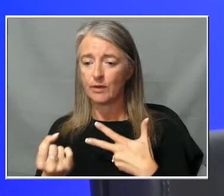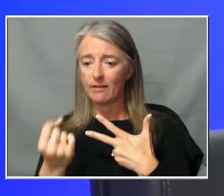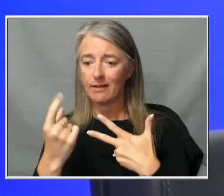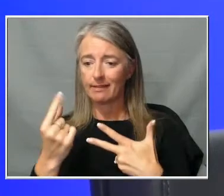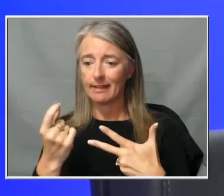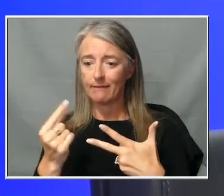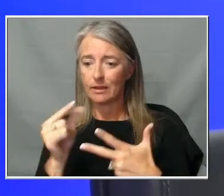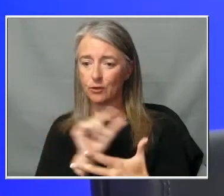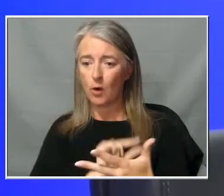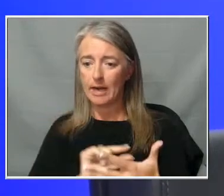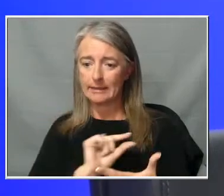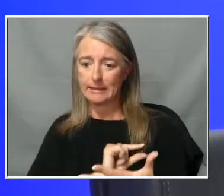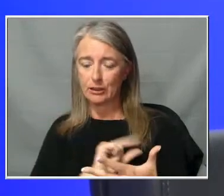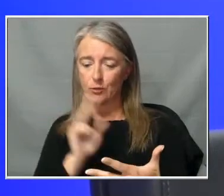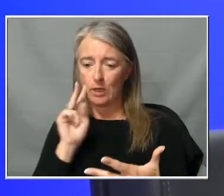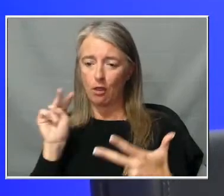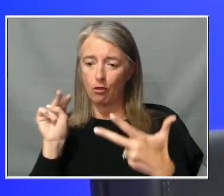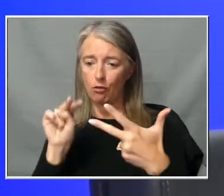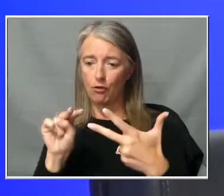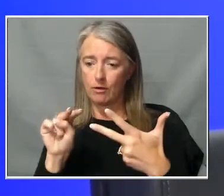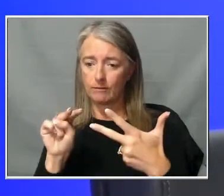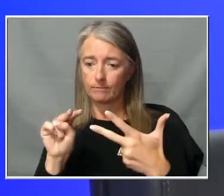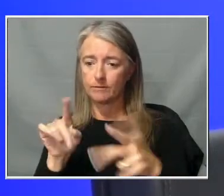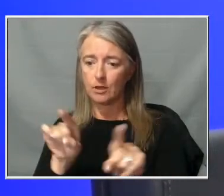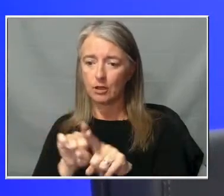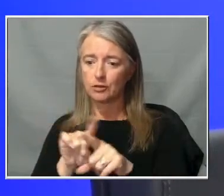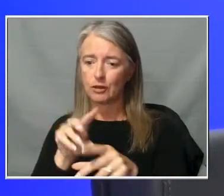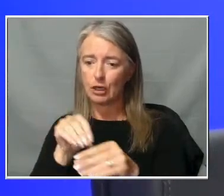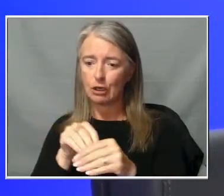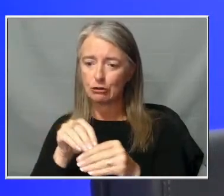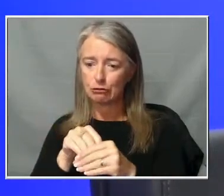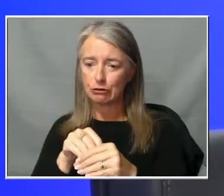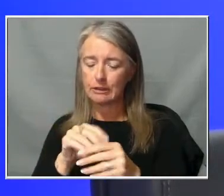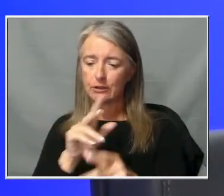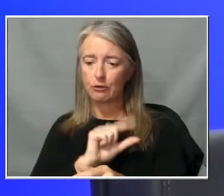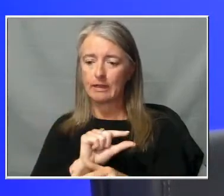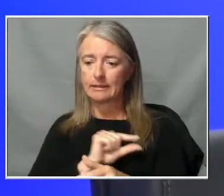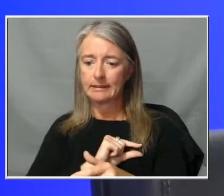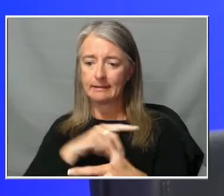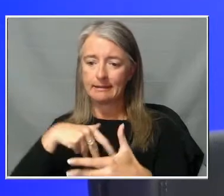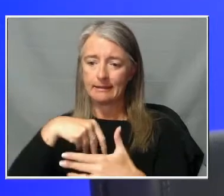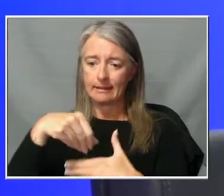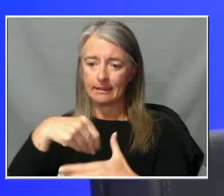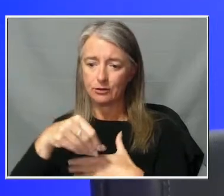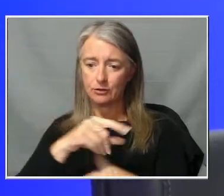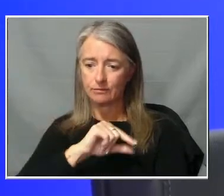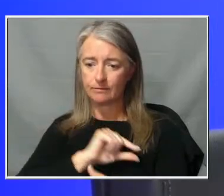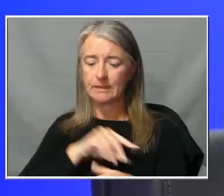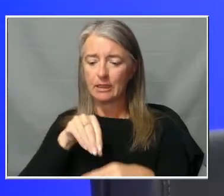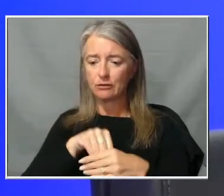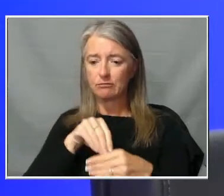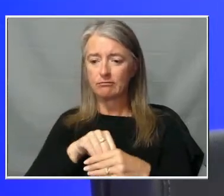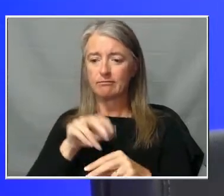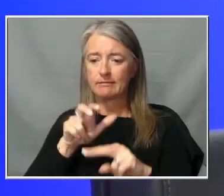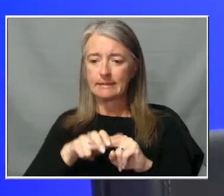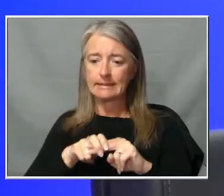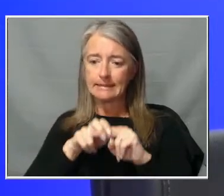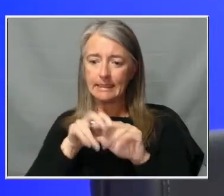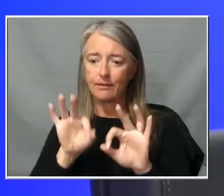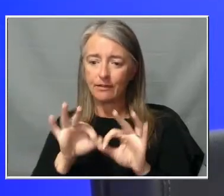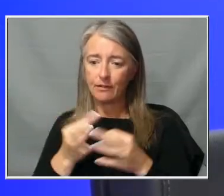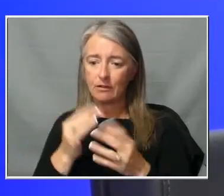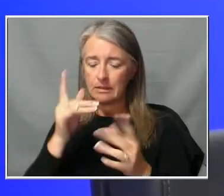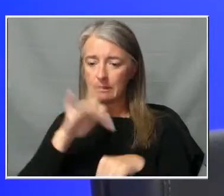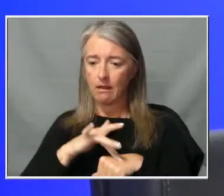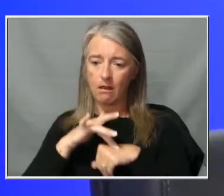There are also internal criteria and external criteria, internal more being you're sitting with family, but all you're thinking is, oh, I need to go